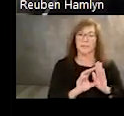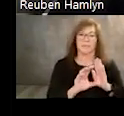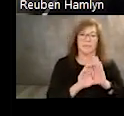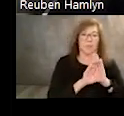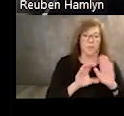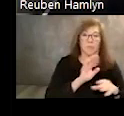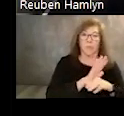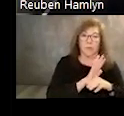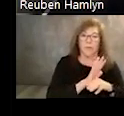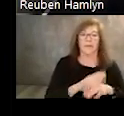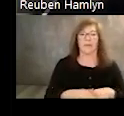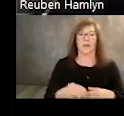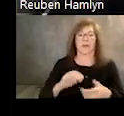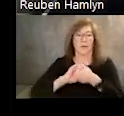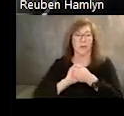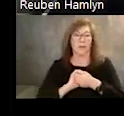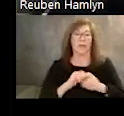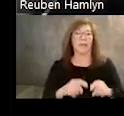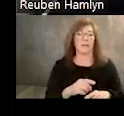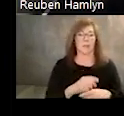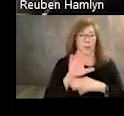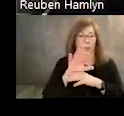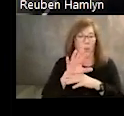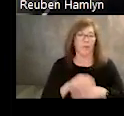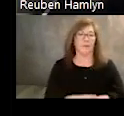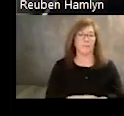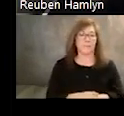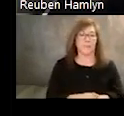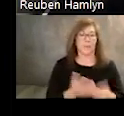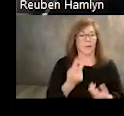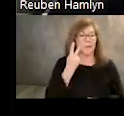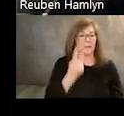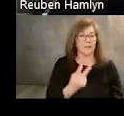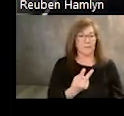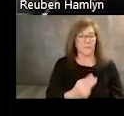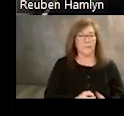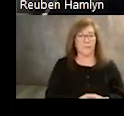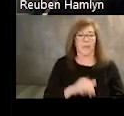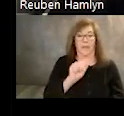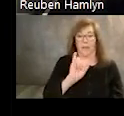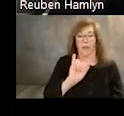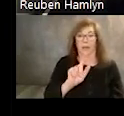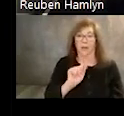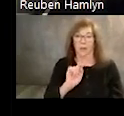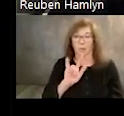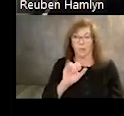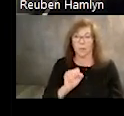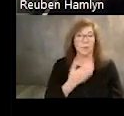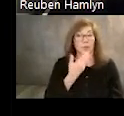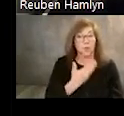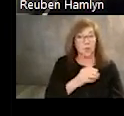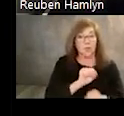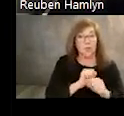be recording footage. So we wanted to see whether AI tools could do a good job in